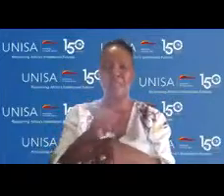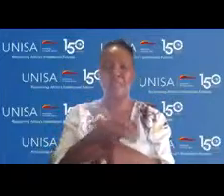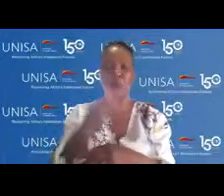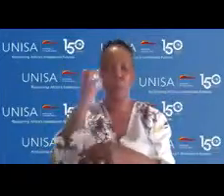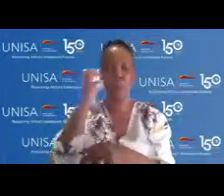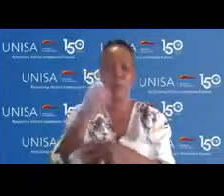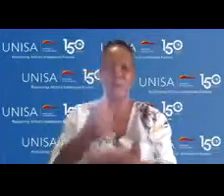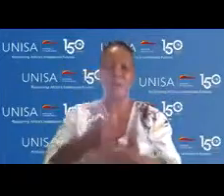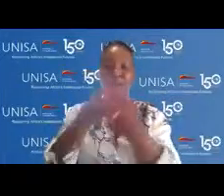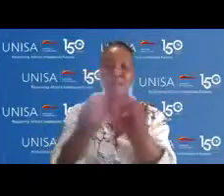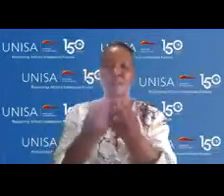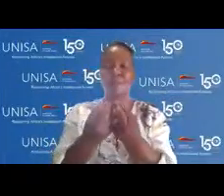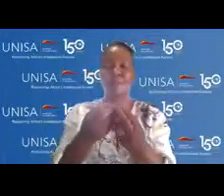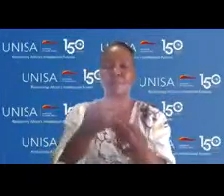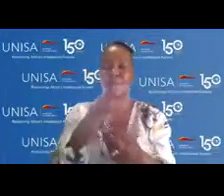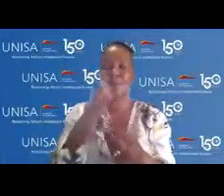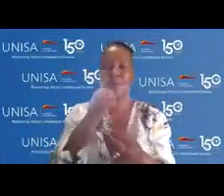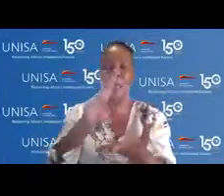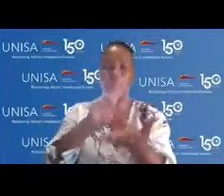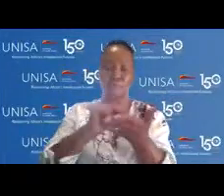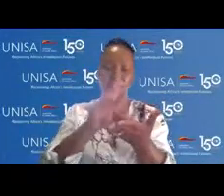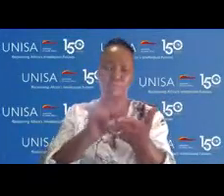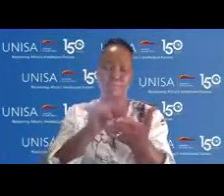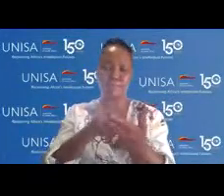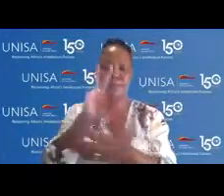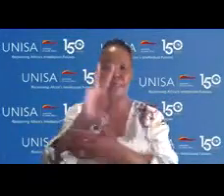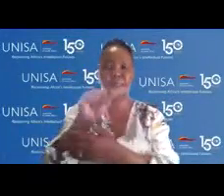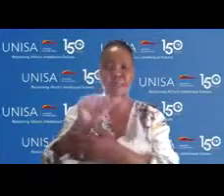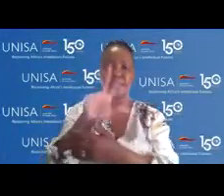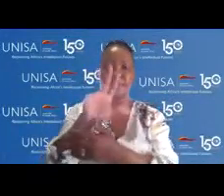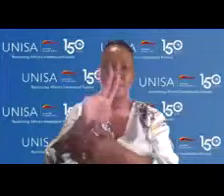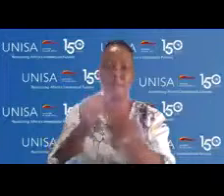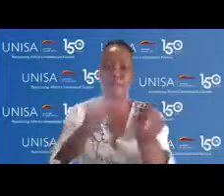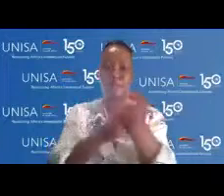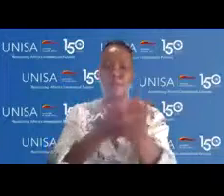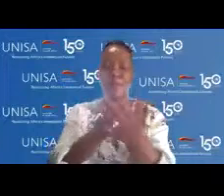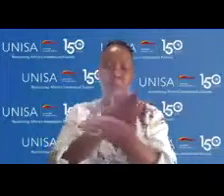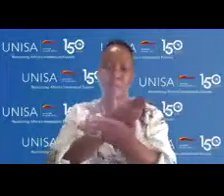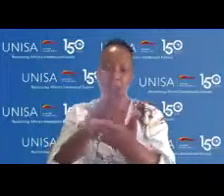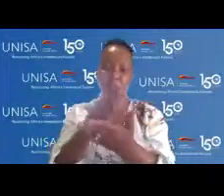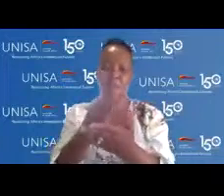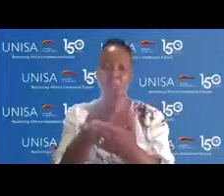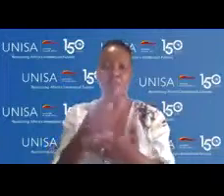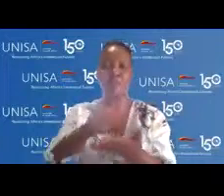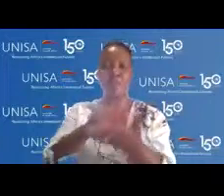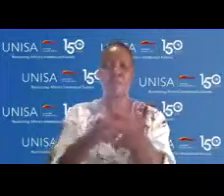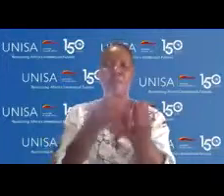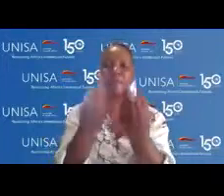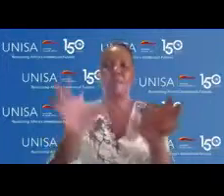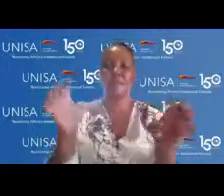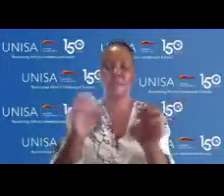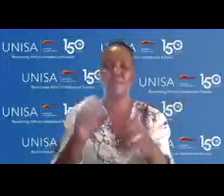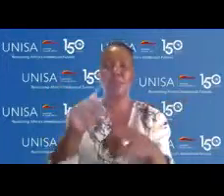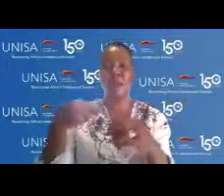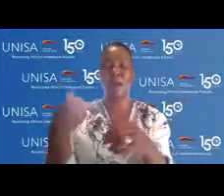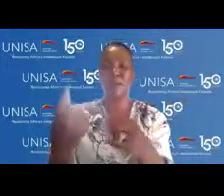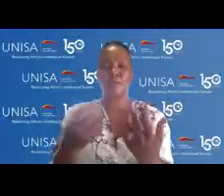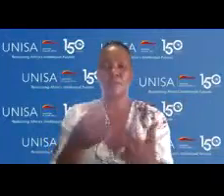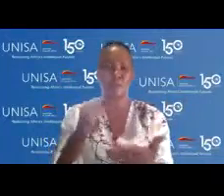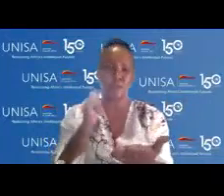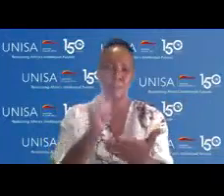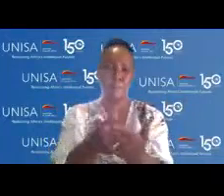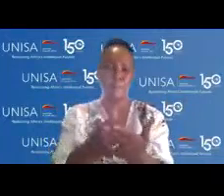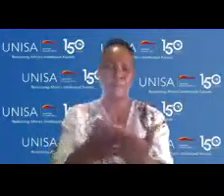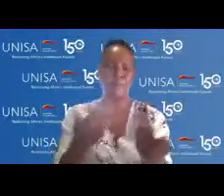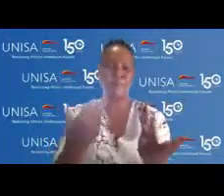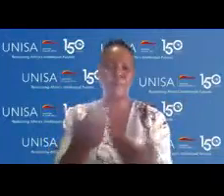download Microsoft 365. So some of the apps are free, but for others you actually have to pay for, especially if you